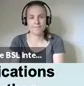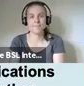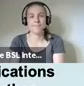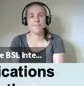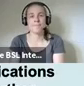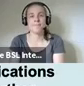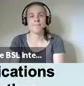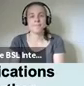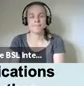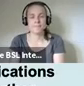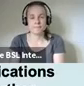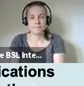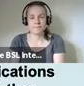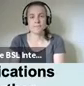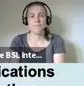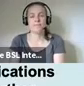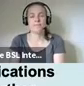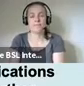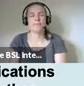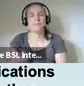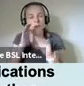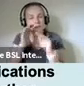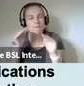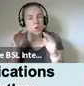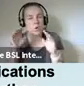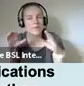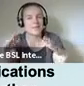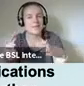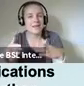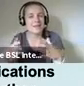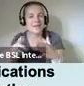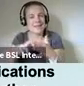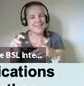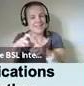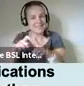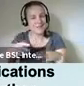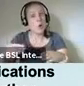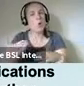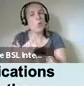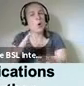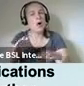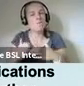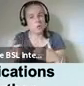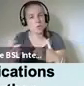In the sector of ECD workforce capacity